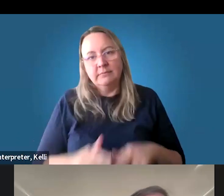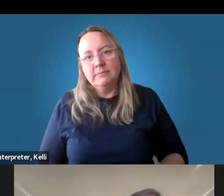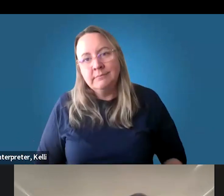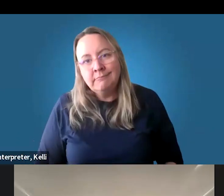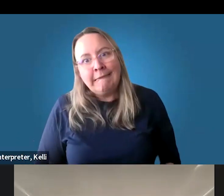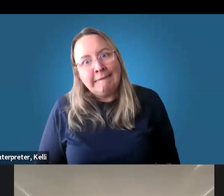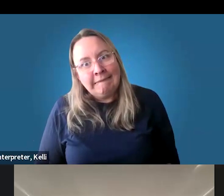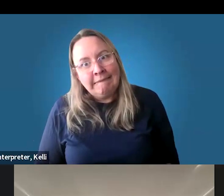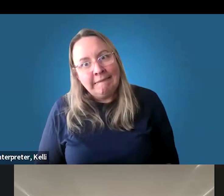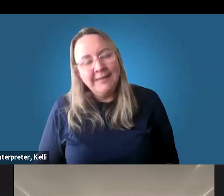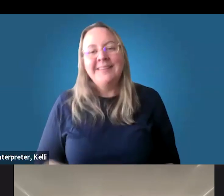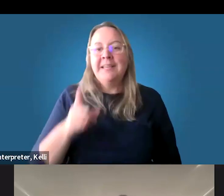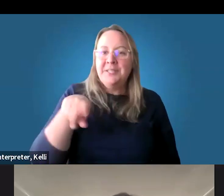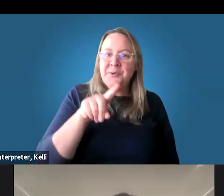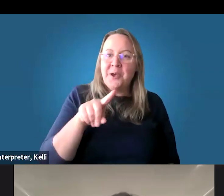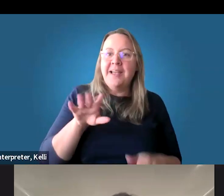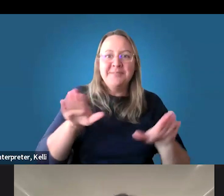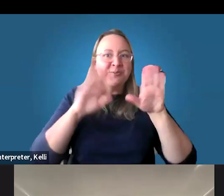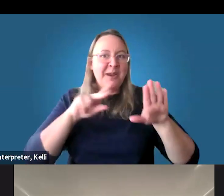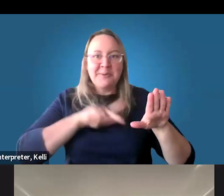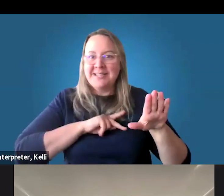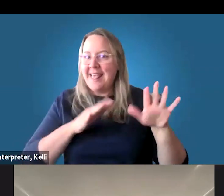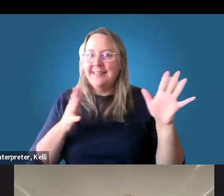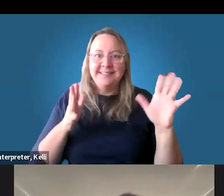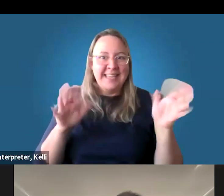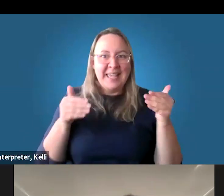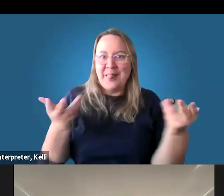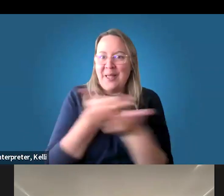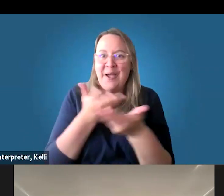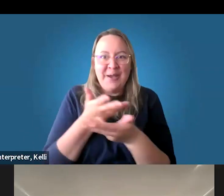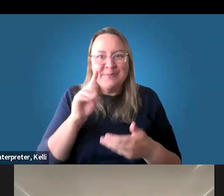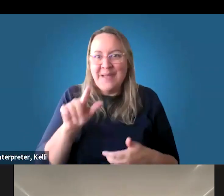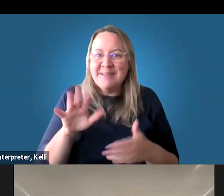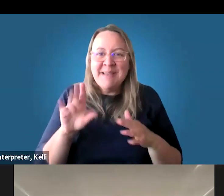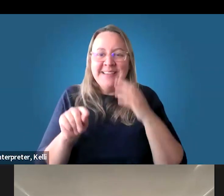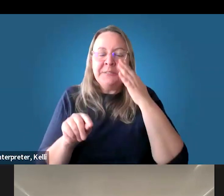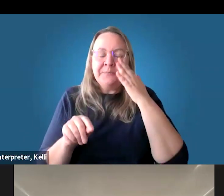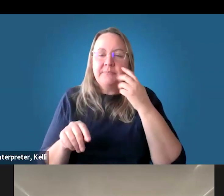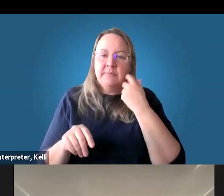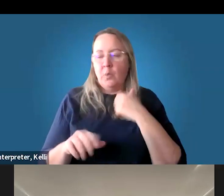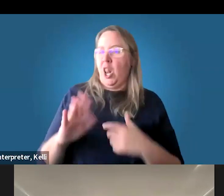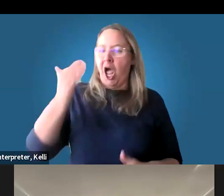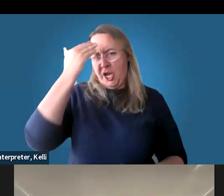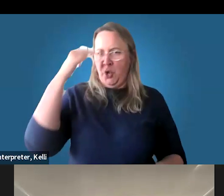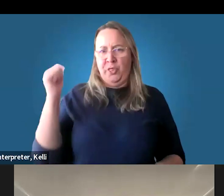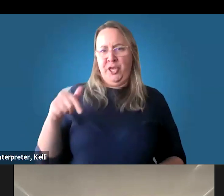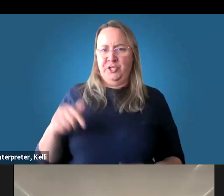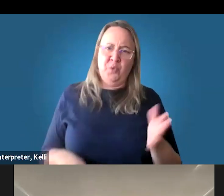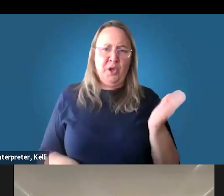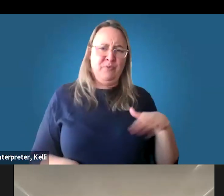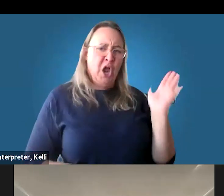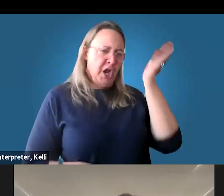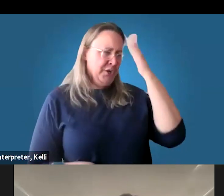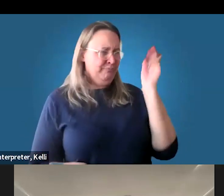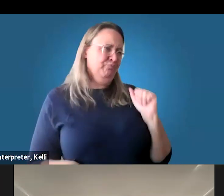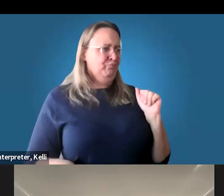because y'all have just great personalities. But if let's say you're talking with a call, you're like, well, I know this. Well, I know this. It tends to